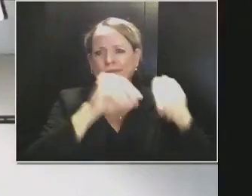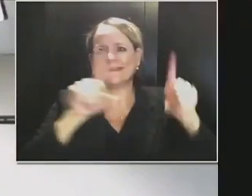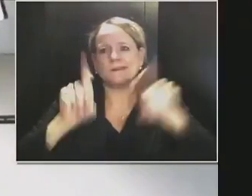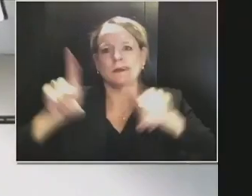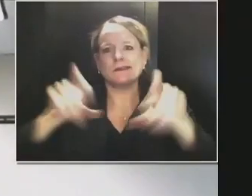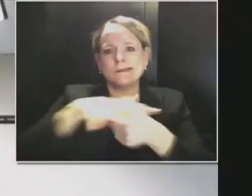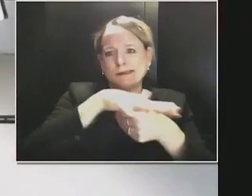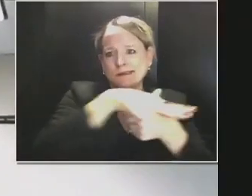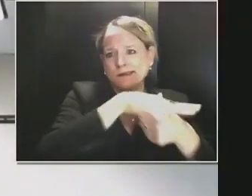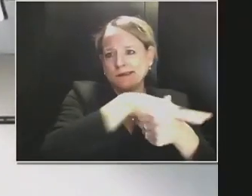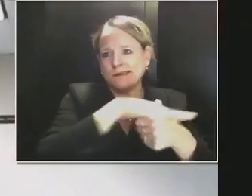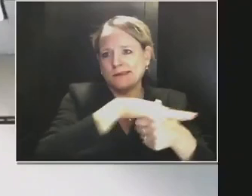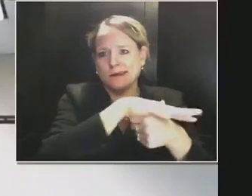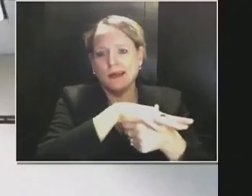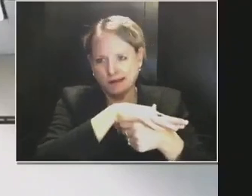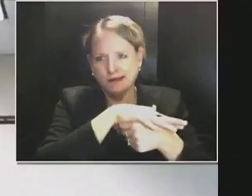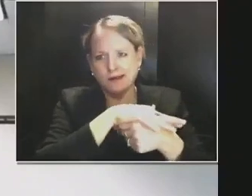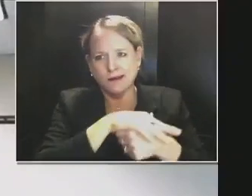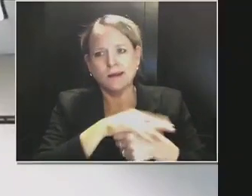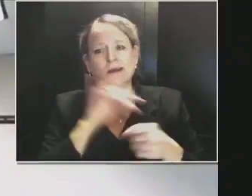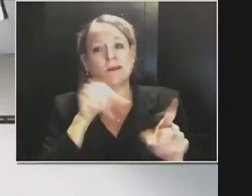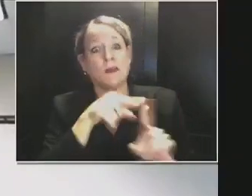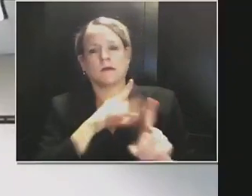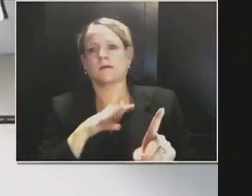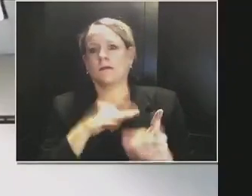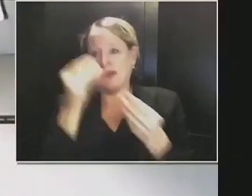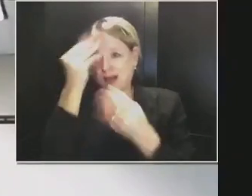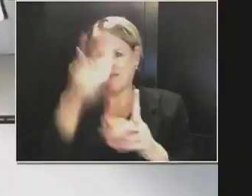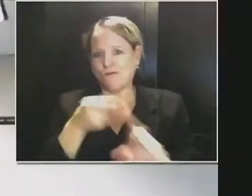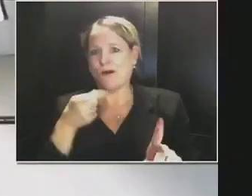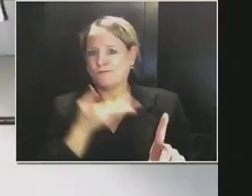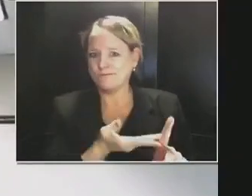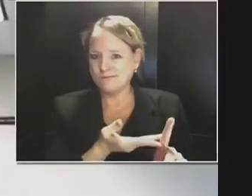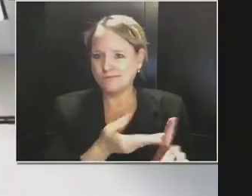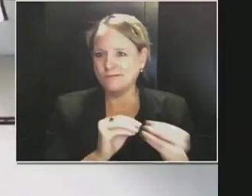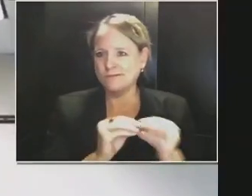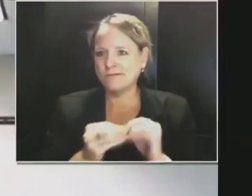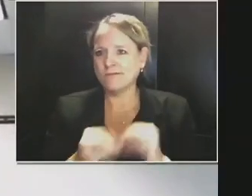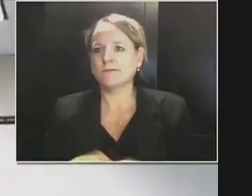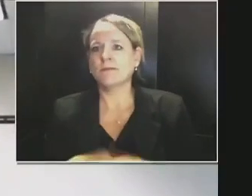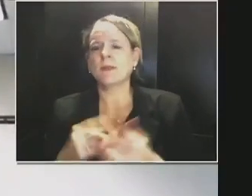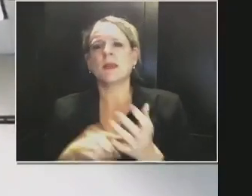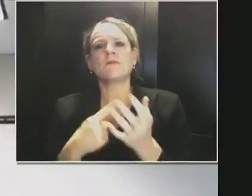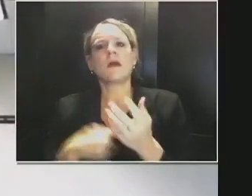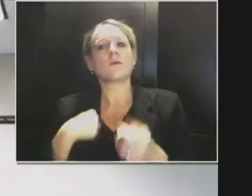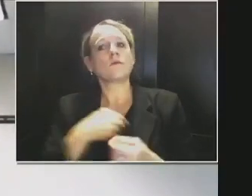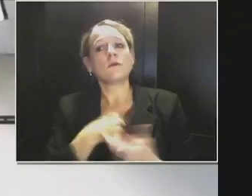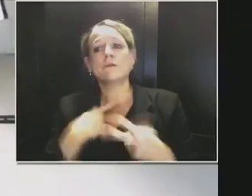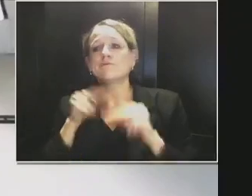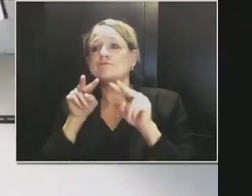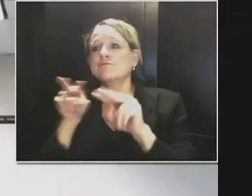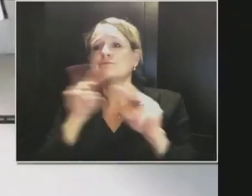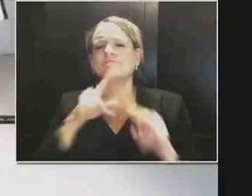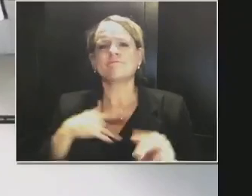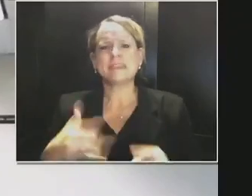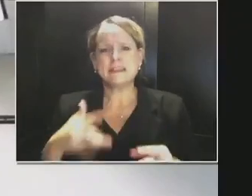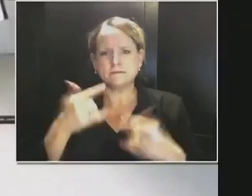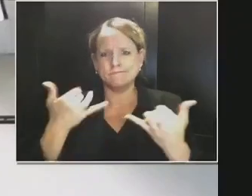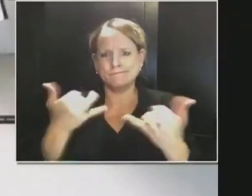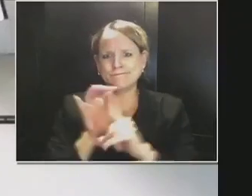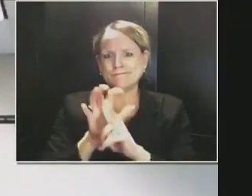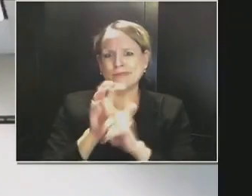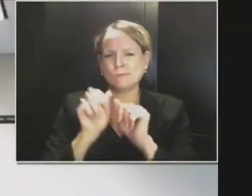example, looking at the sustained growth in COVID-19 infections in late June and throughout the month of July